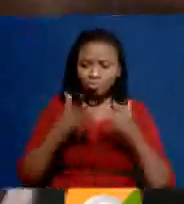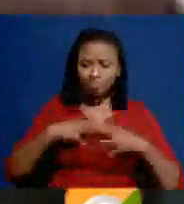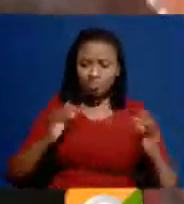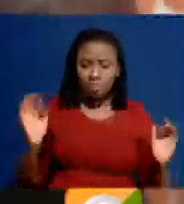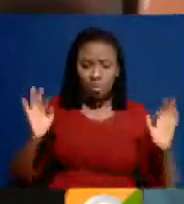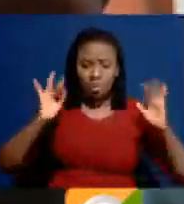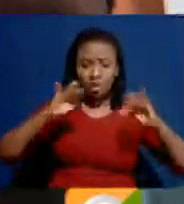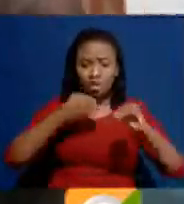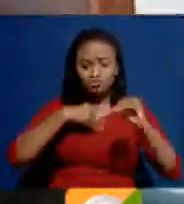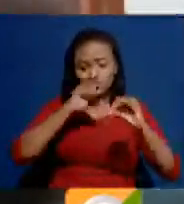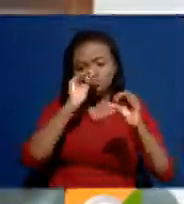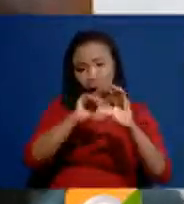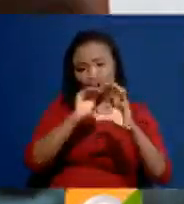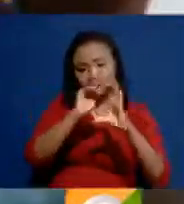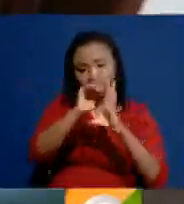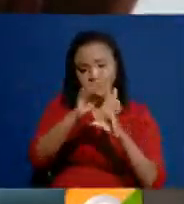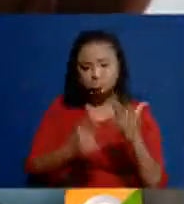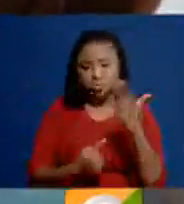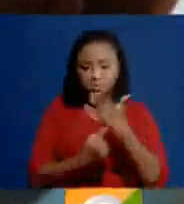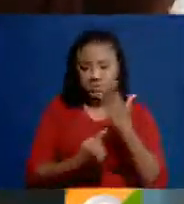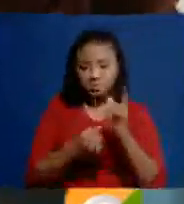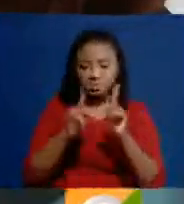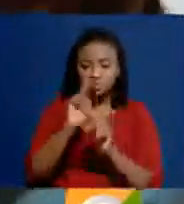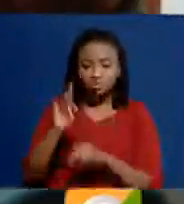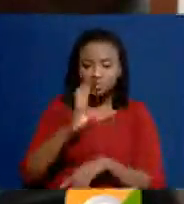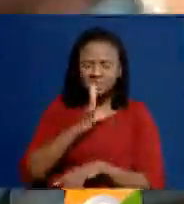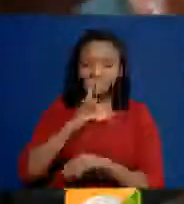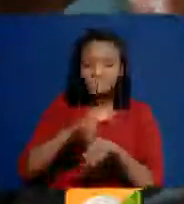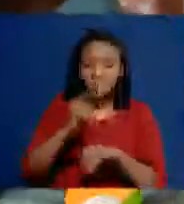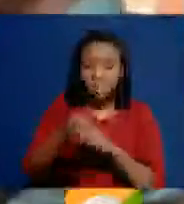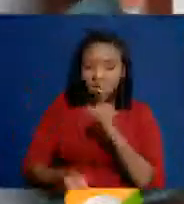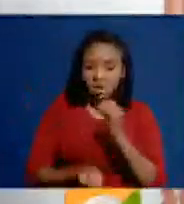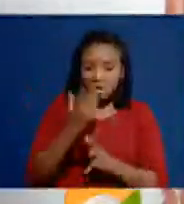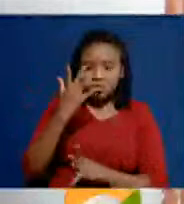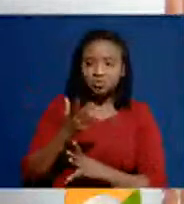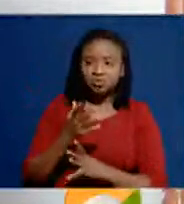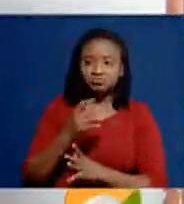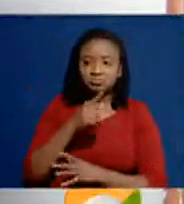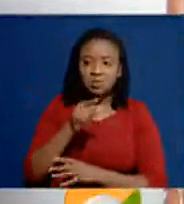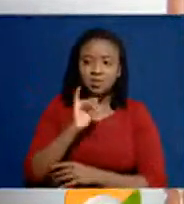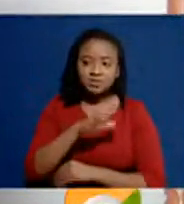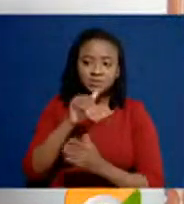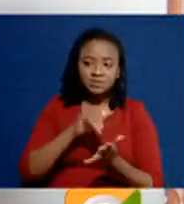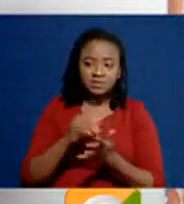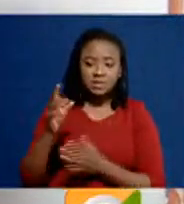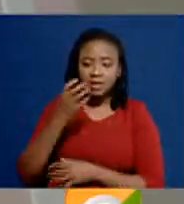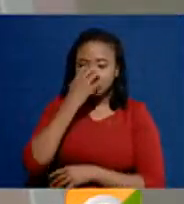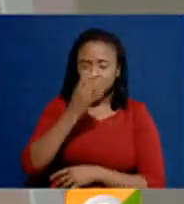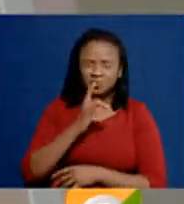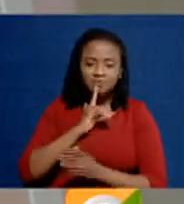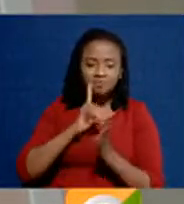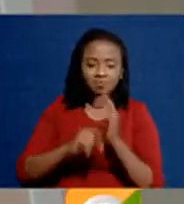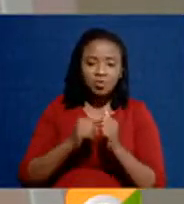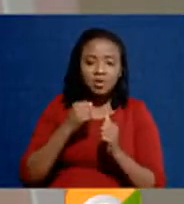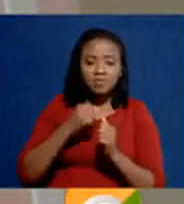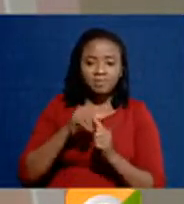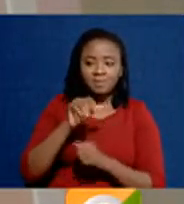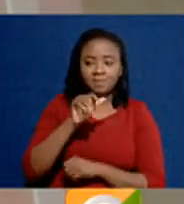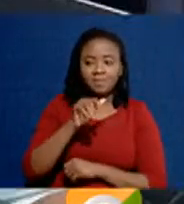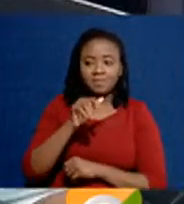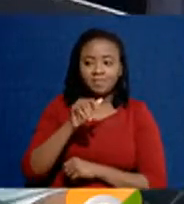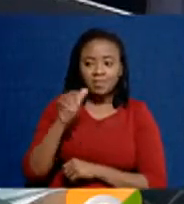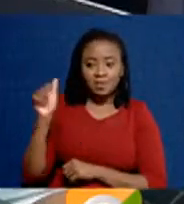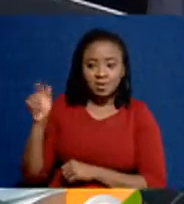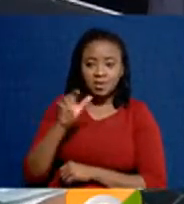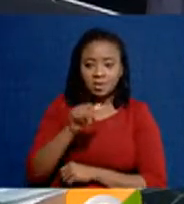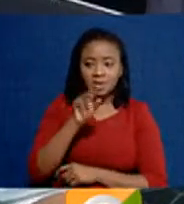for technology. Speaking at the launch of the AWS Development Center in Nairobi, Ruto said Amazon's choice of Kenya as a